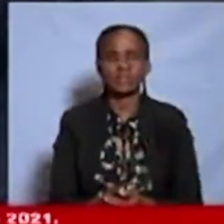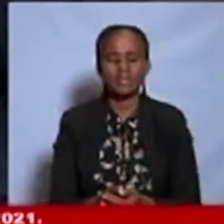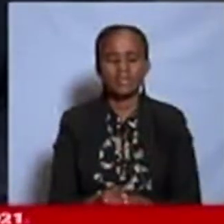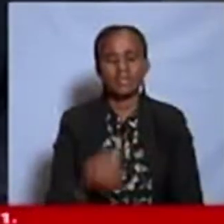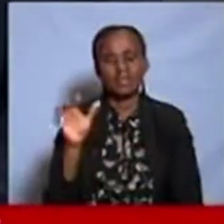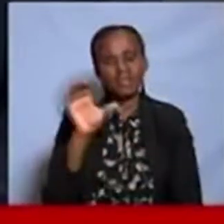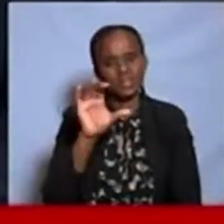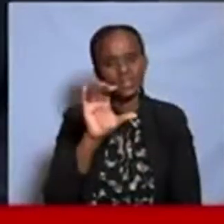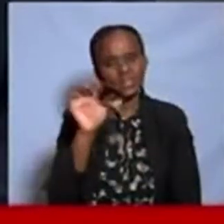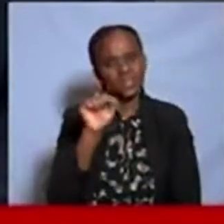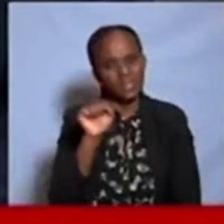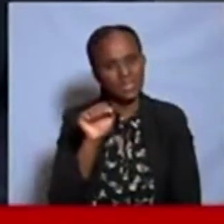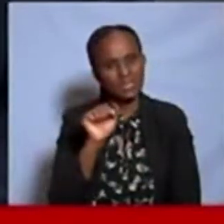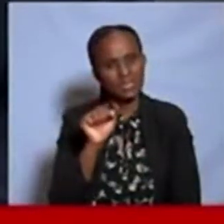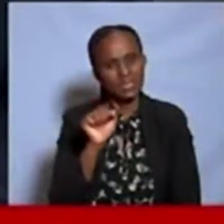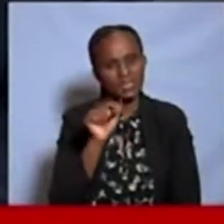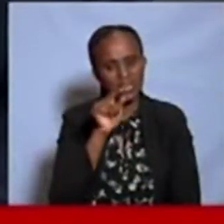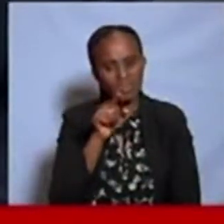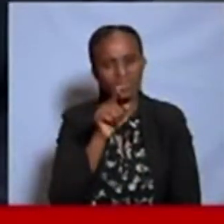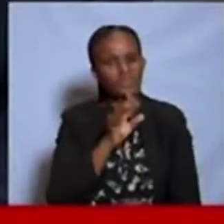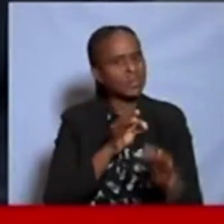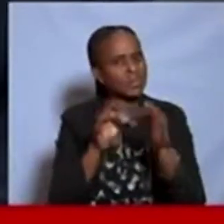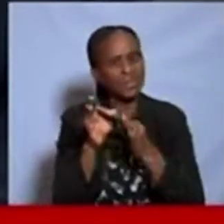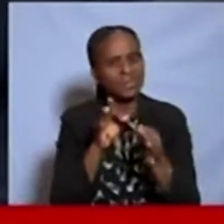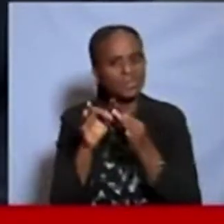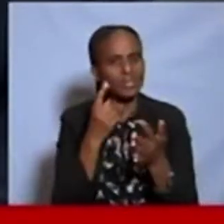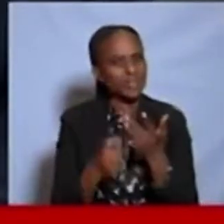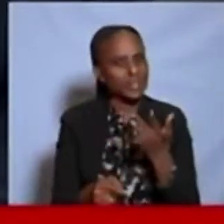CS, how do you explain this?